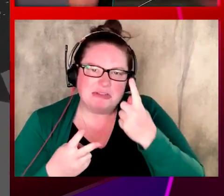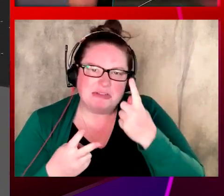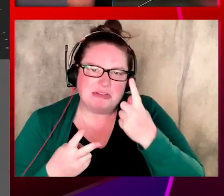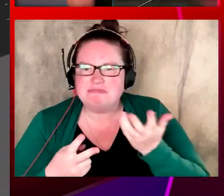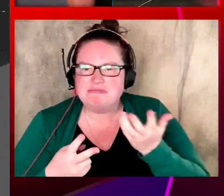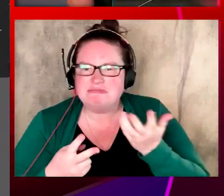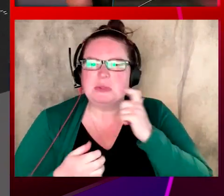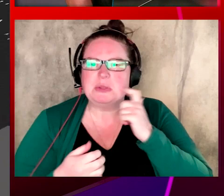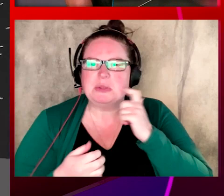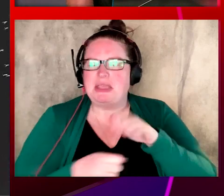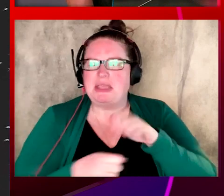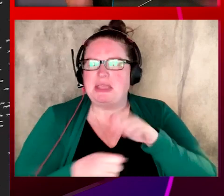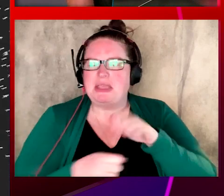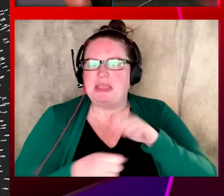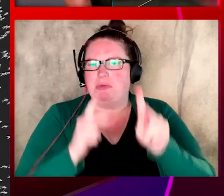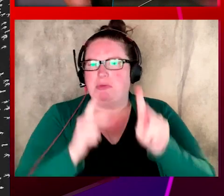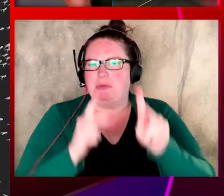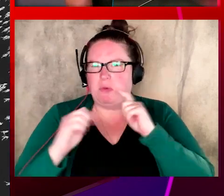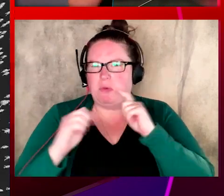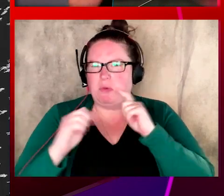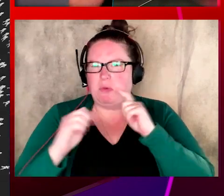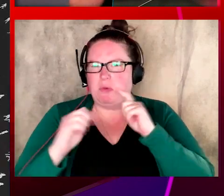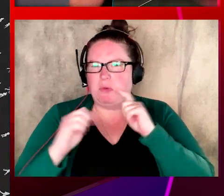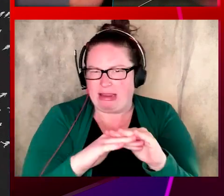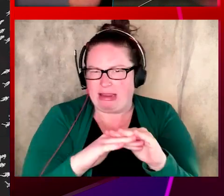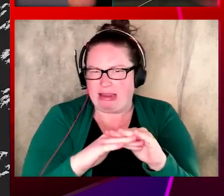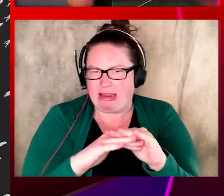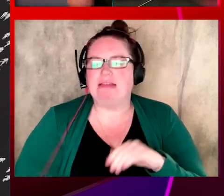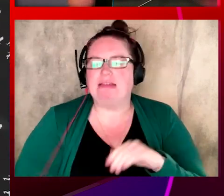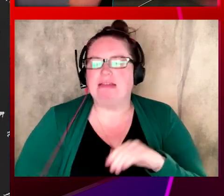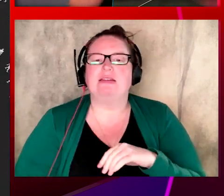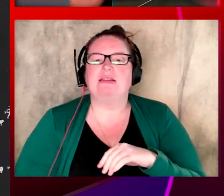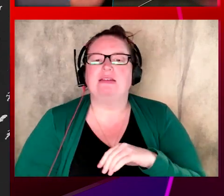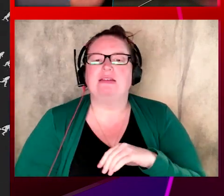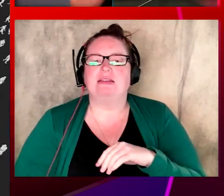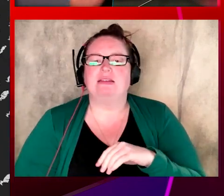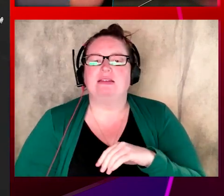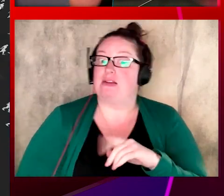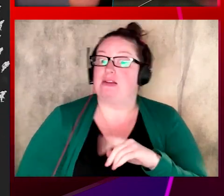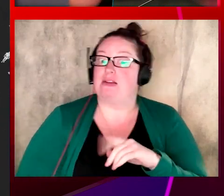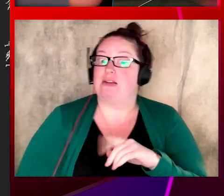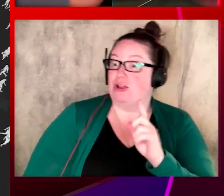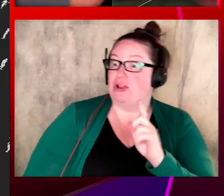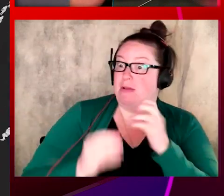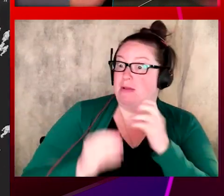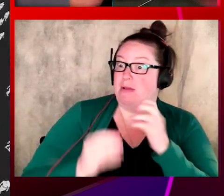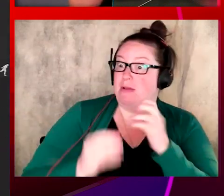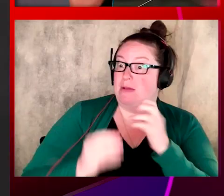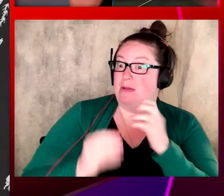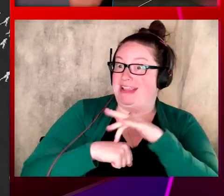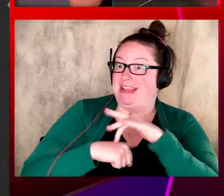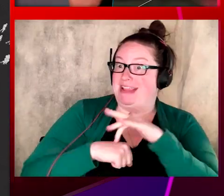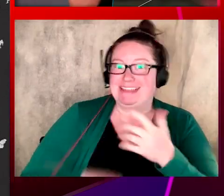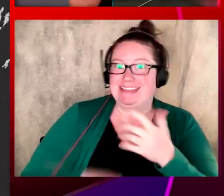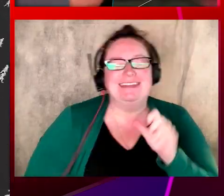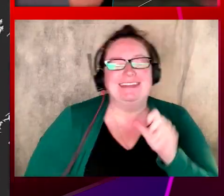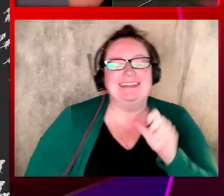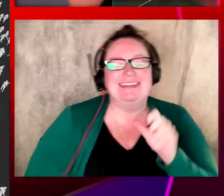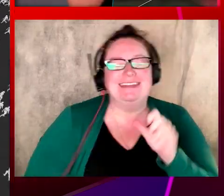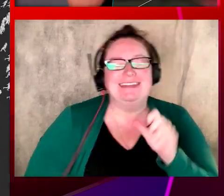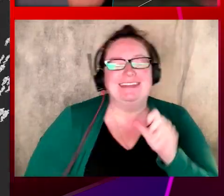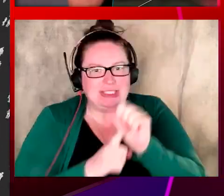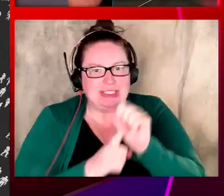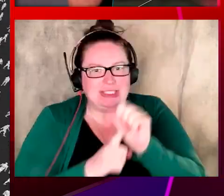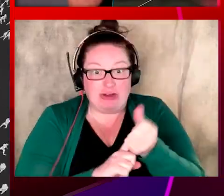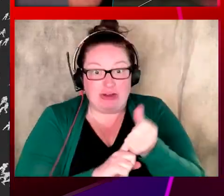areas where people will congregate and where you might want to. Make more space. Yeah, more space and such. And there are actual scenarios which you would close down